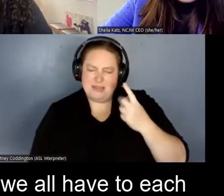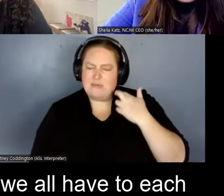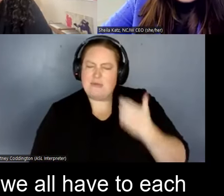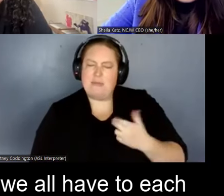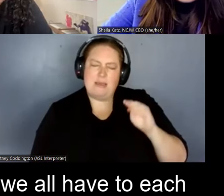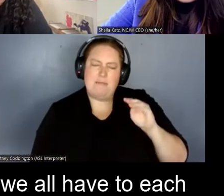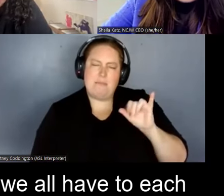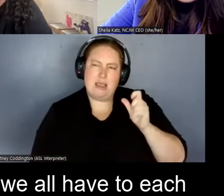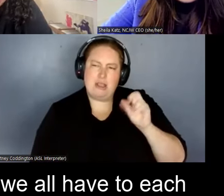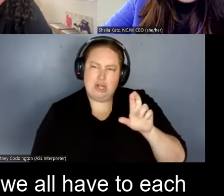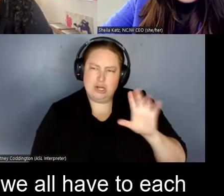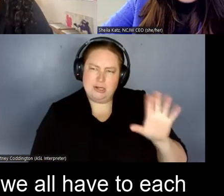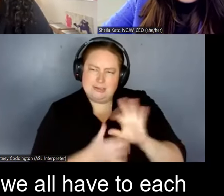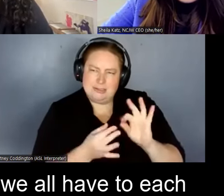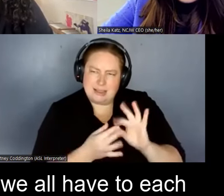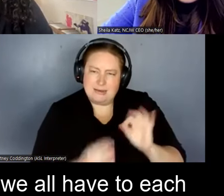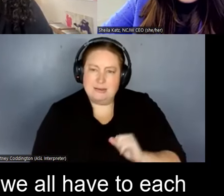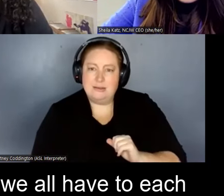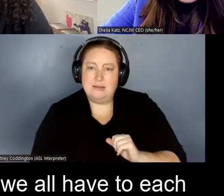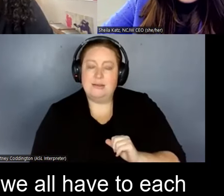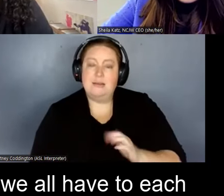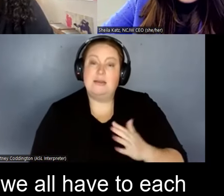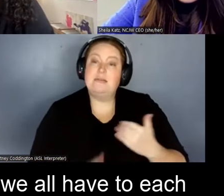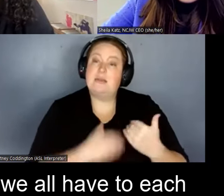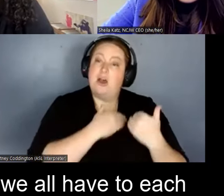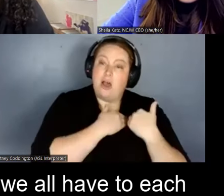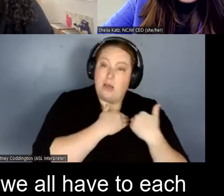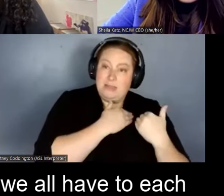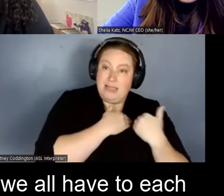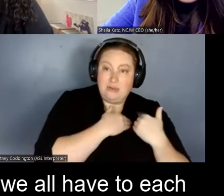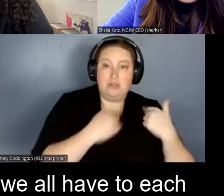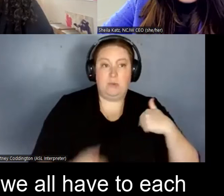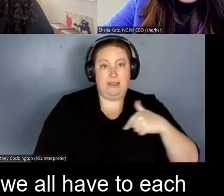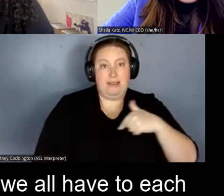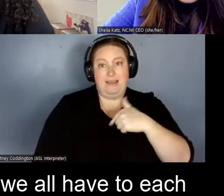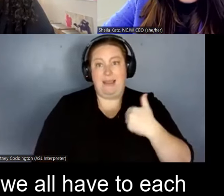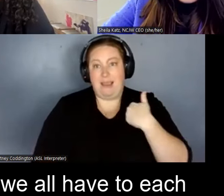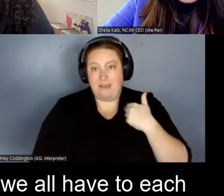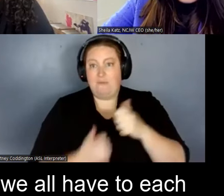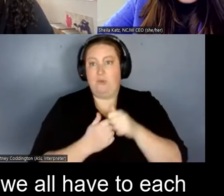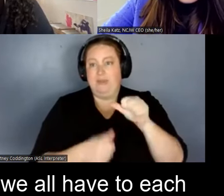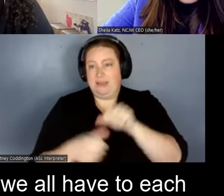which is that the obligation we all have to each other.